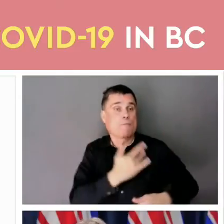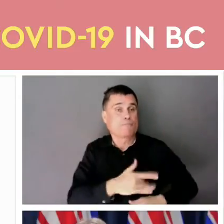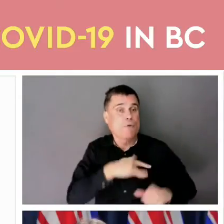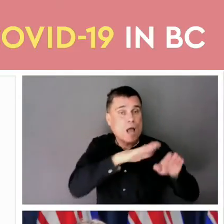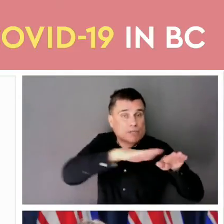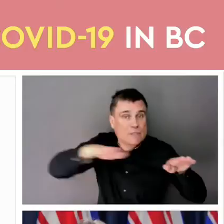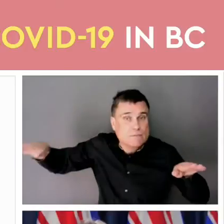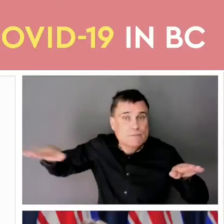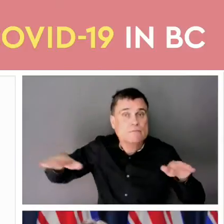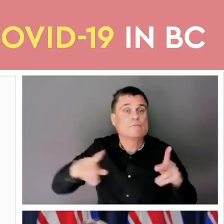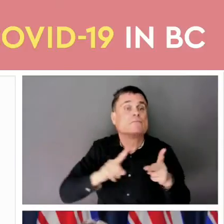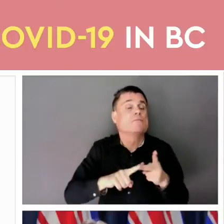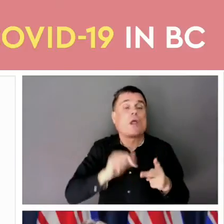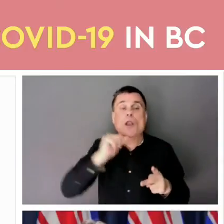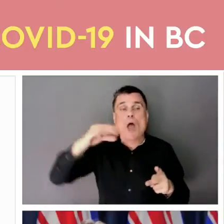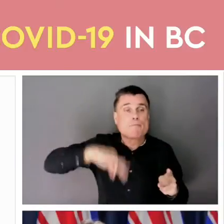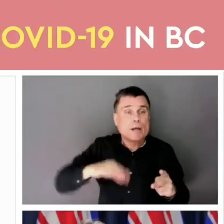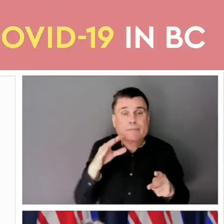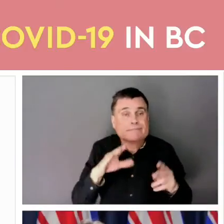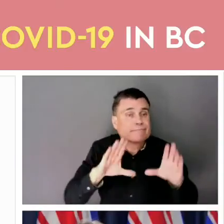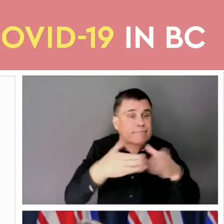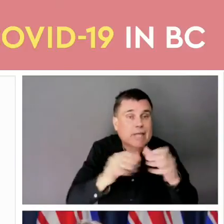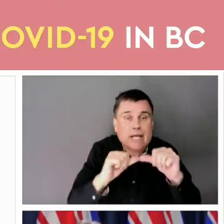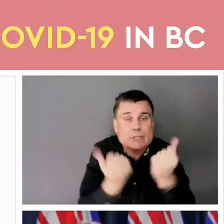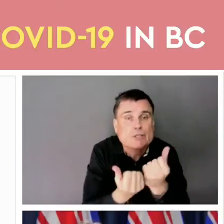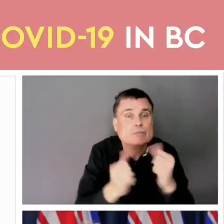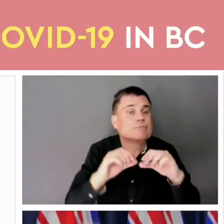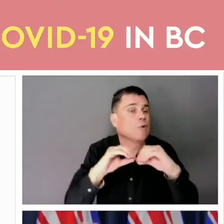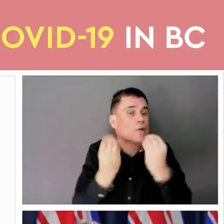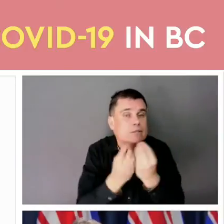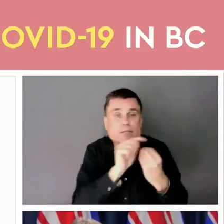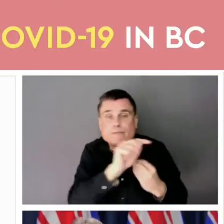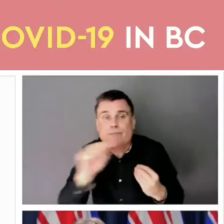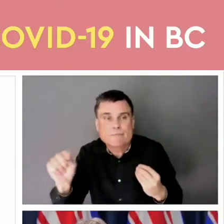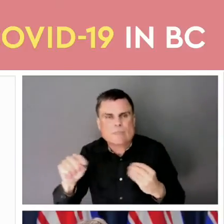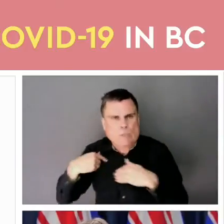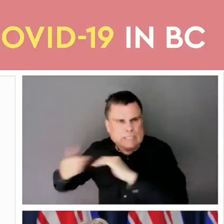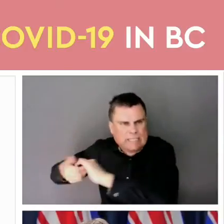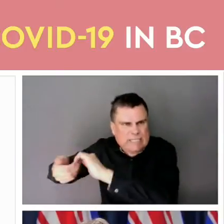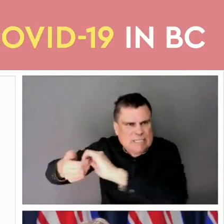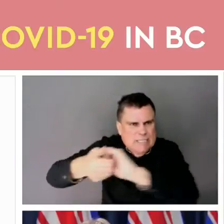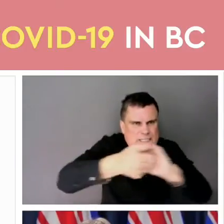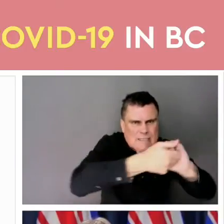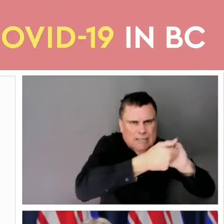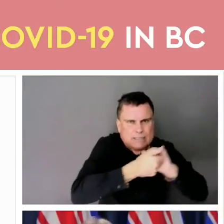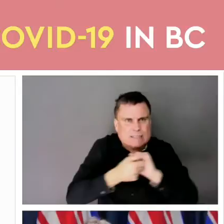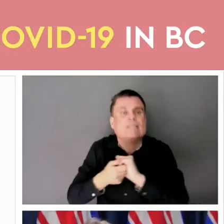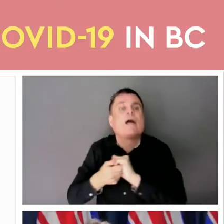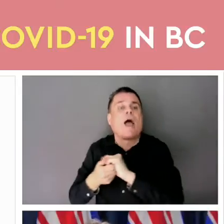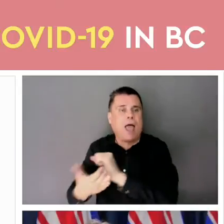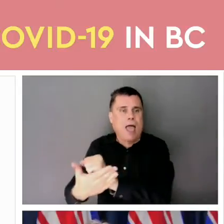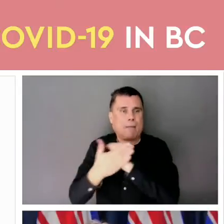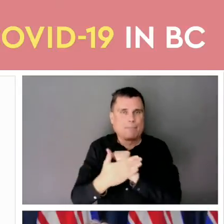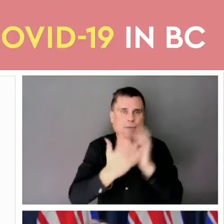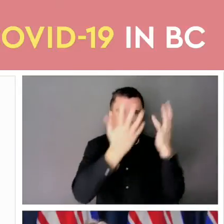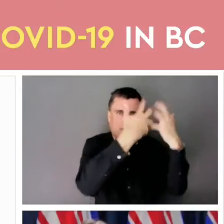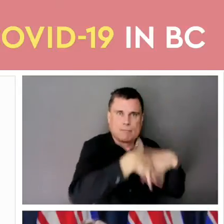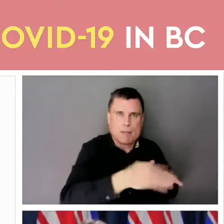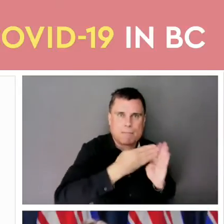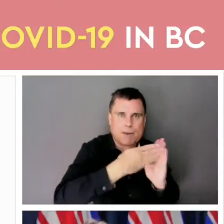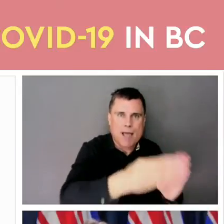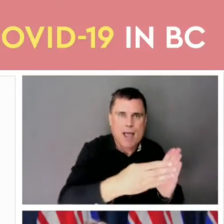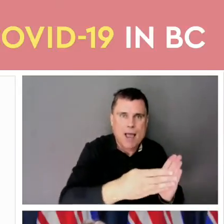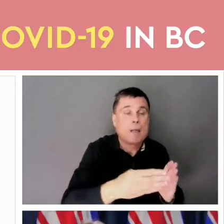sector, and others to support the plan. They will have facilities that may be important for us for our mass